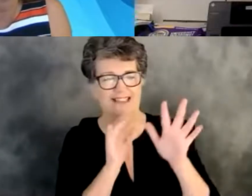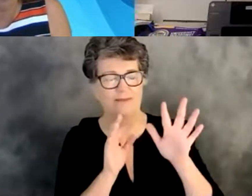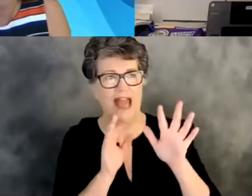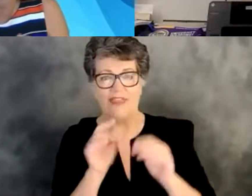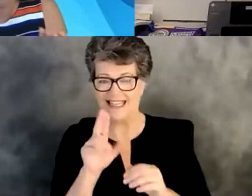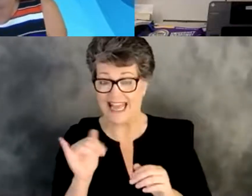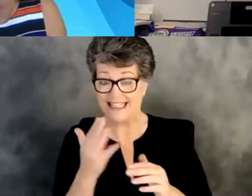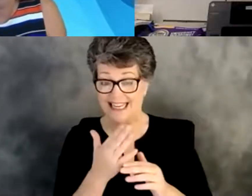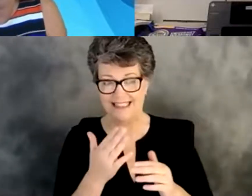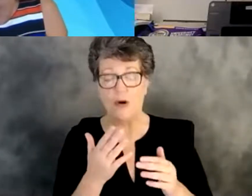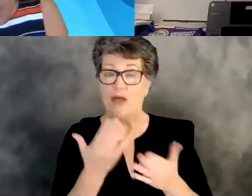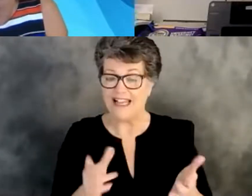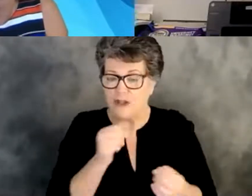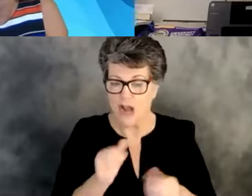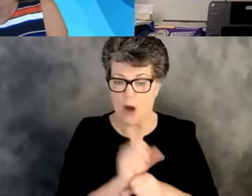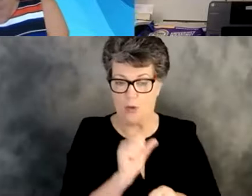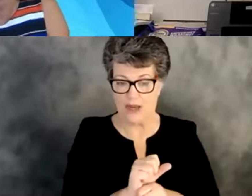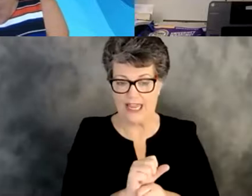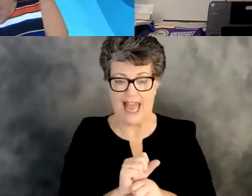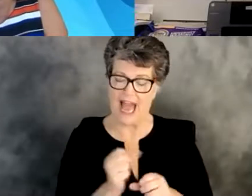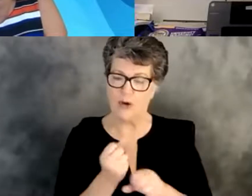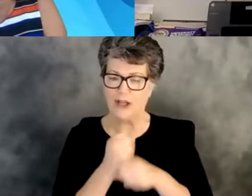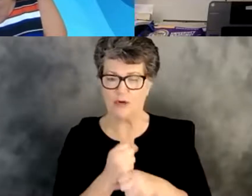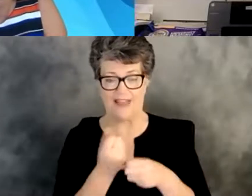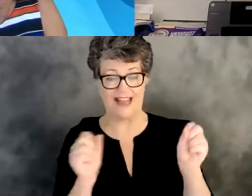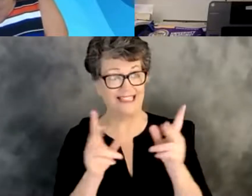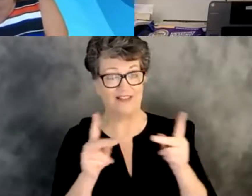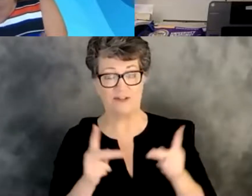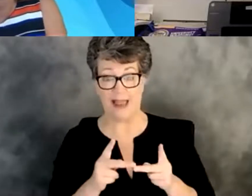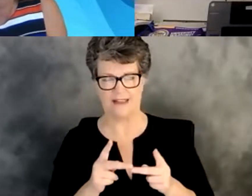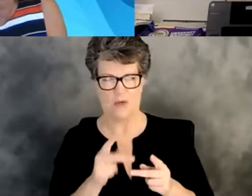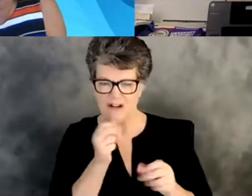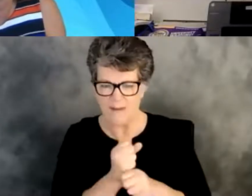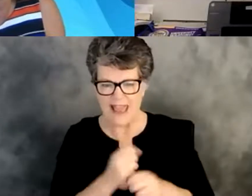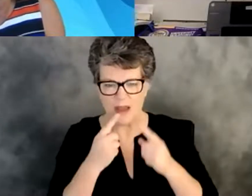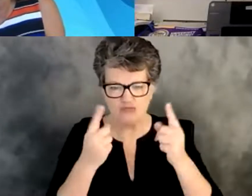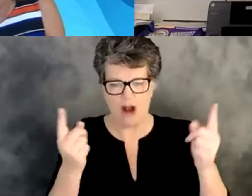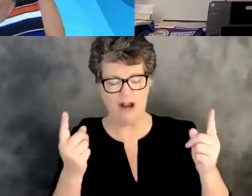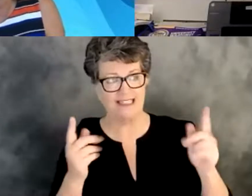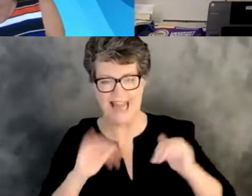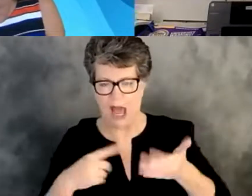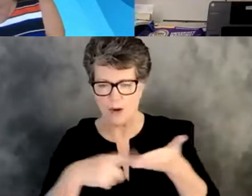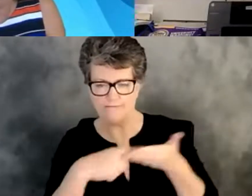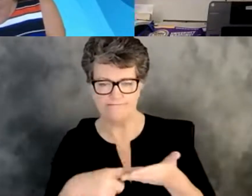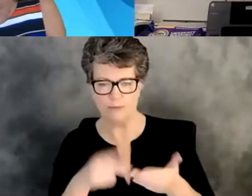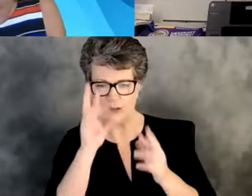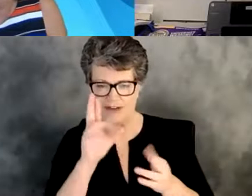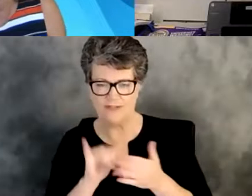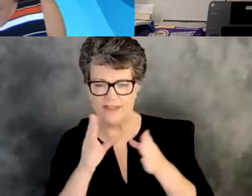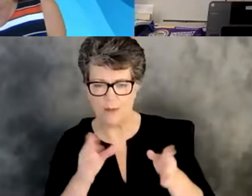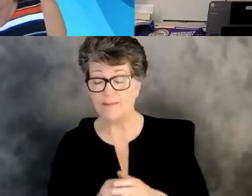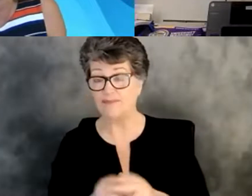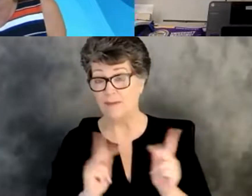aren't working, how we create that safe space for, gosh, we're not making the progress. And, you know, just in the spirit of that, I think many people were disappointed